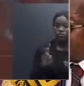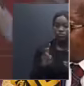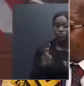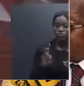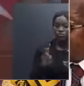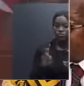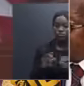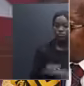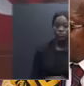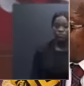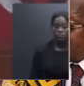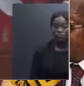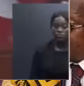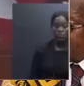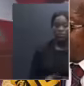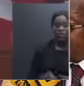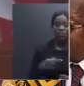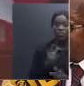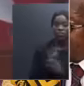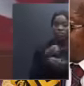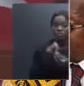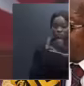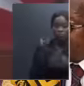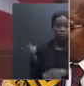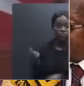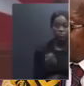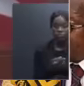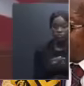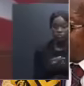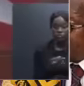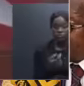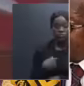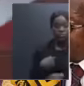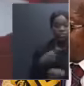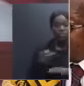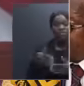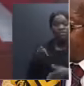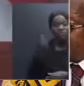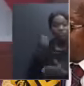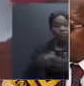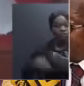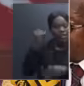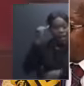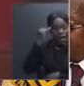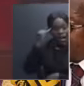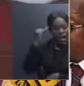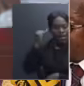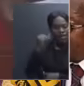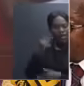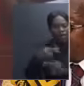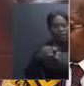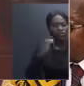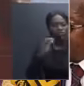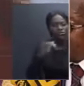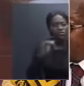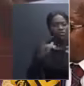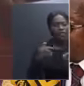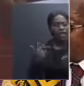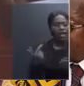But in giving you the information, I've given you an idea of the expectations of the people of